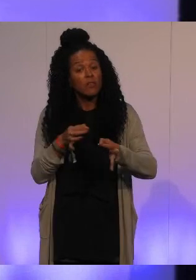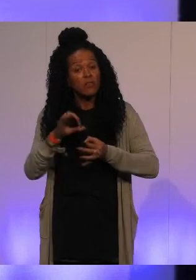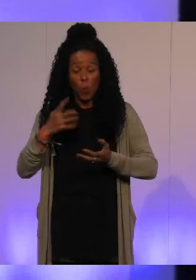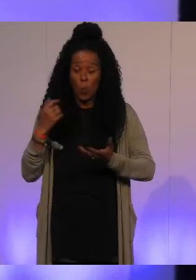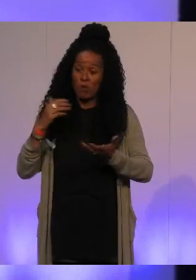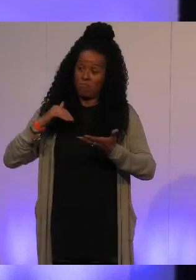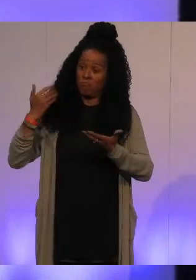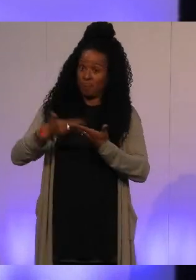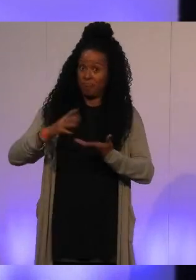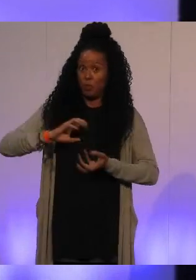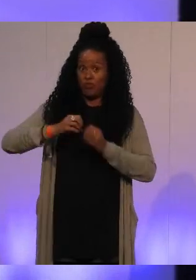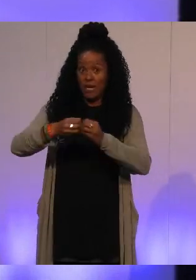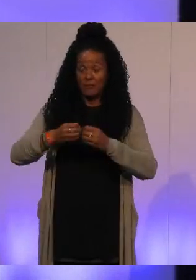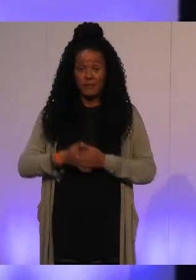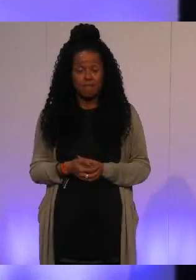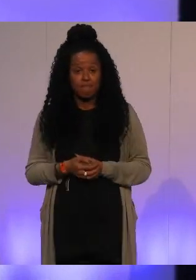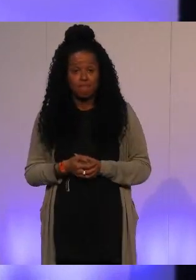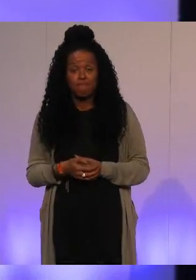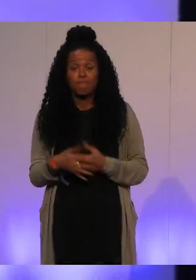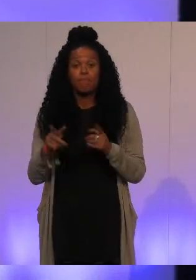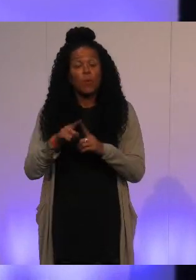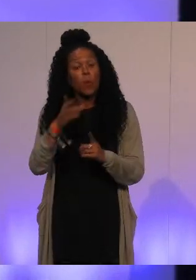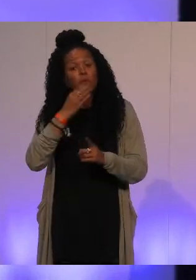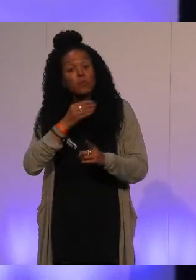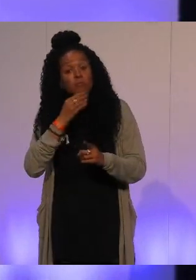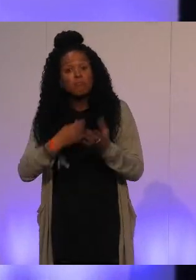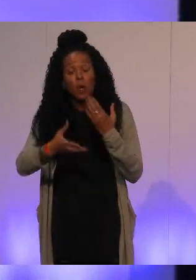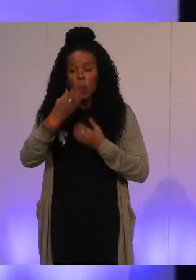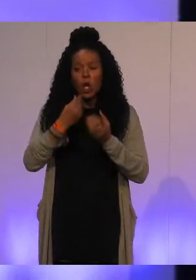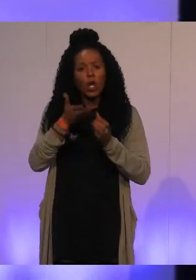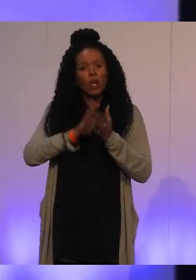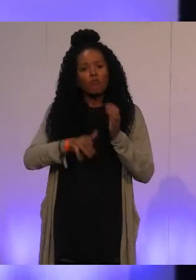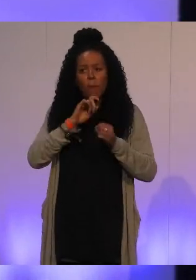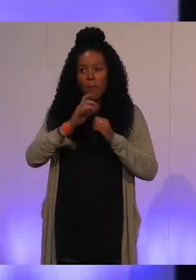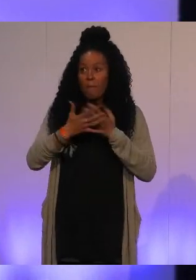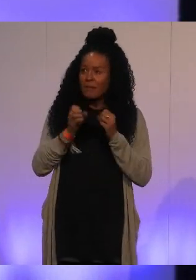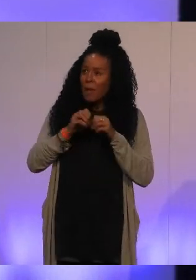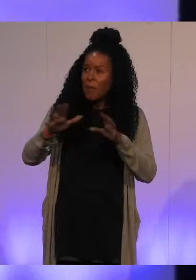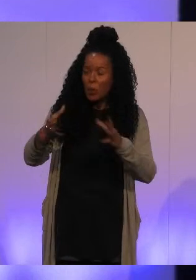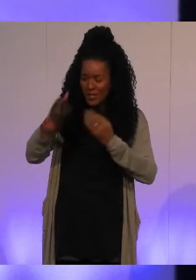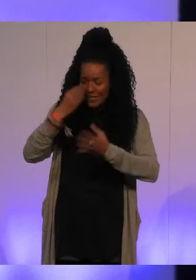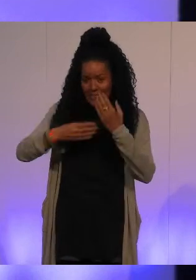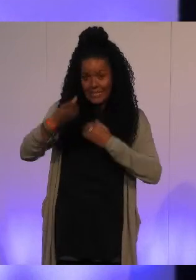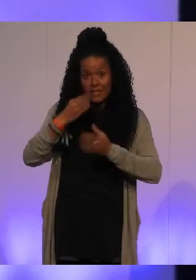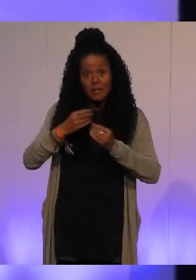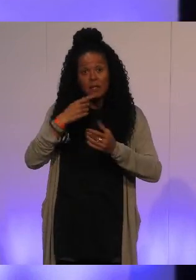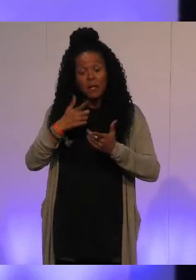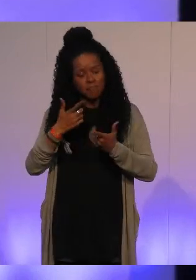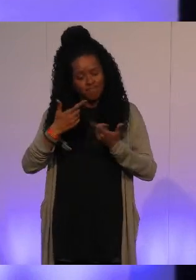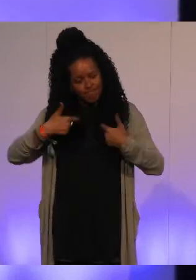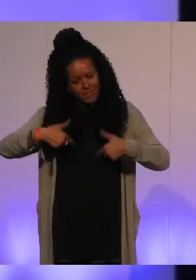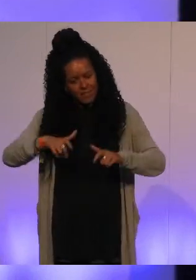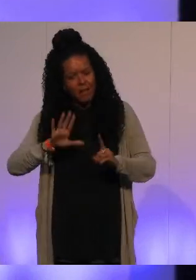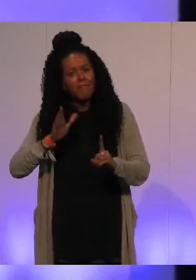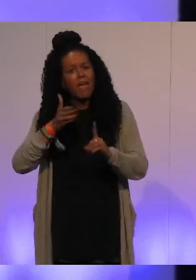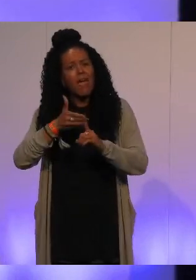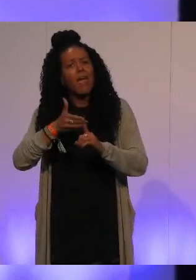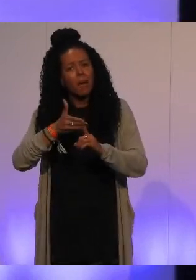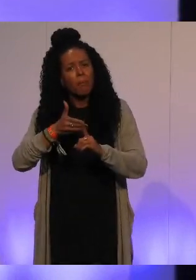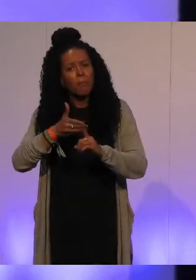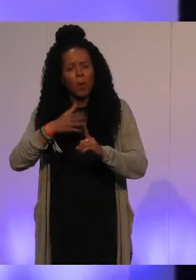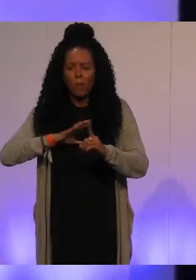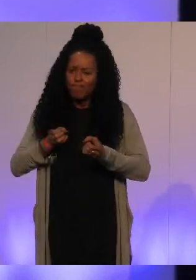created. It also uses learning we've taken from the pandemic and continues to have the aim of